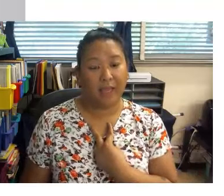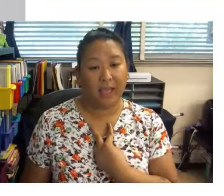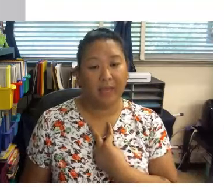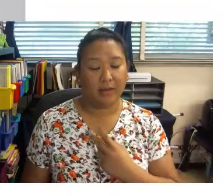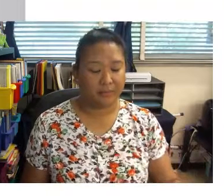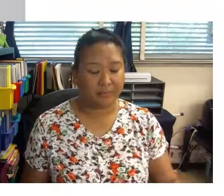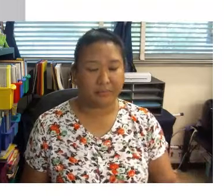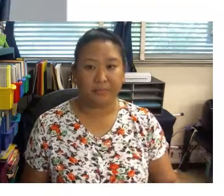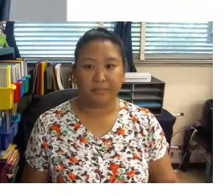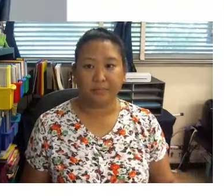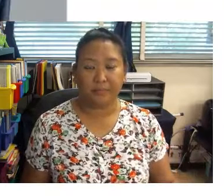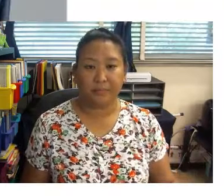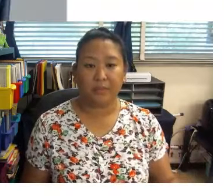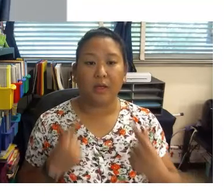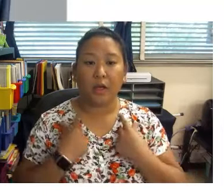a v-neck,